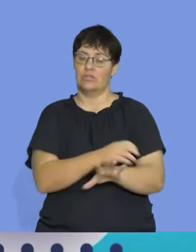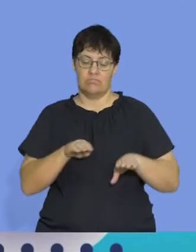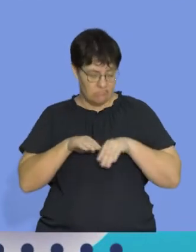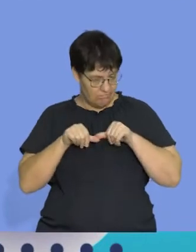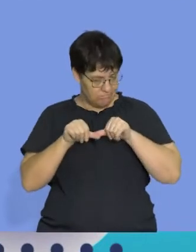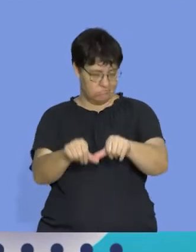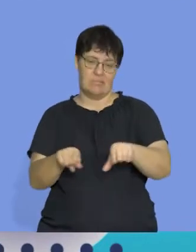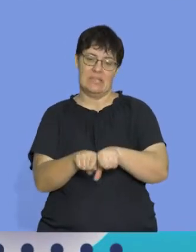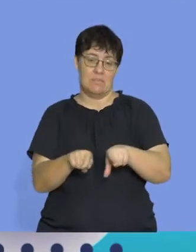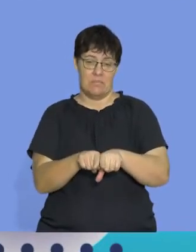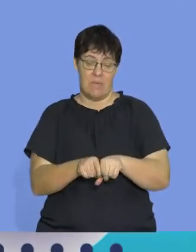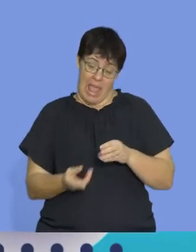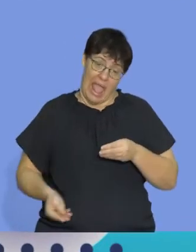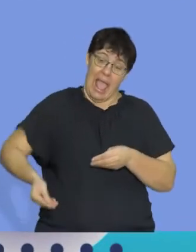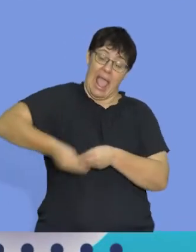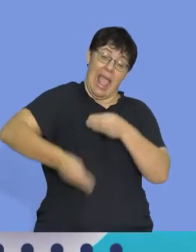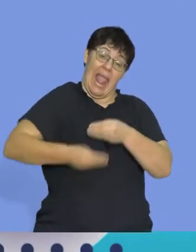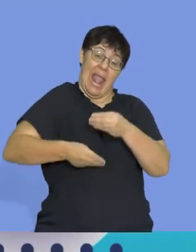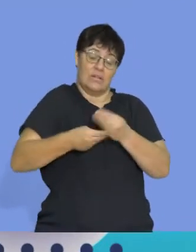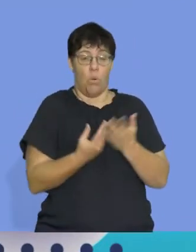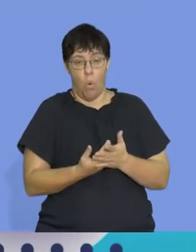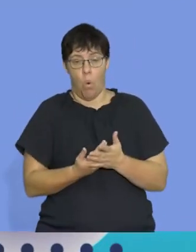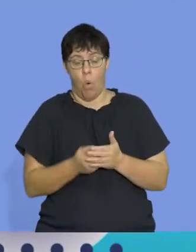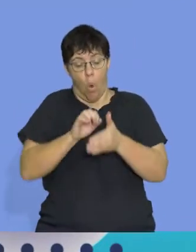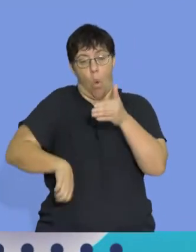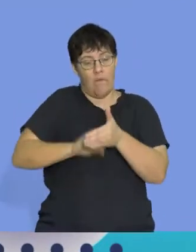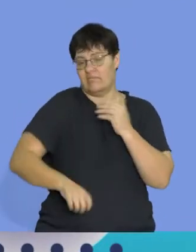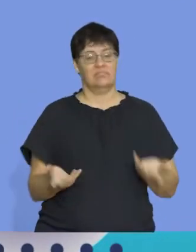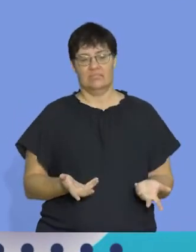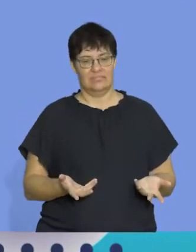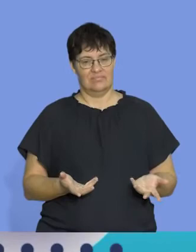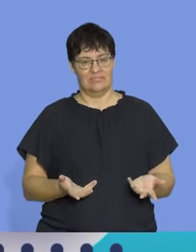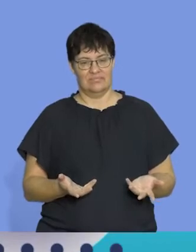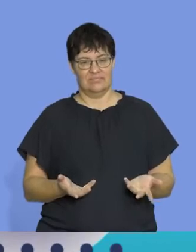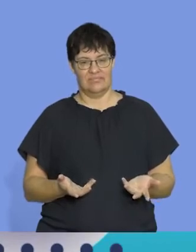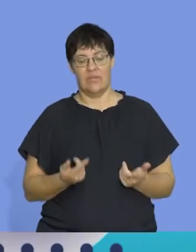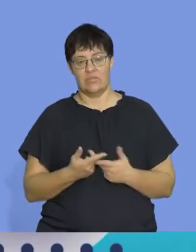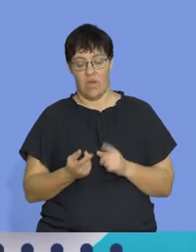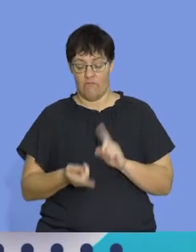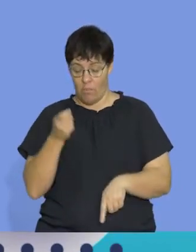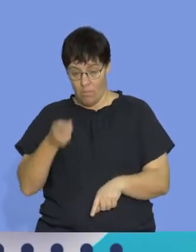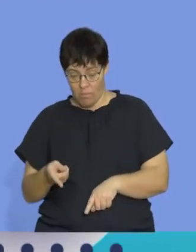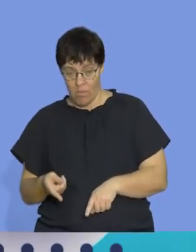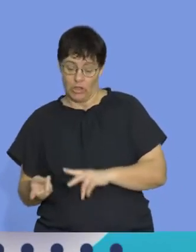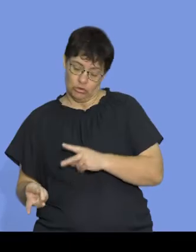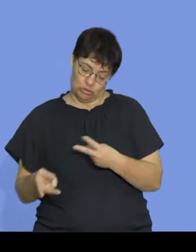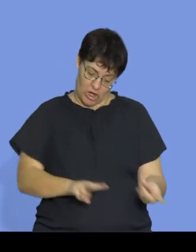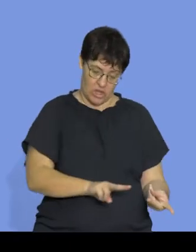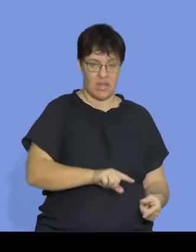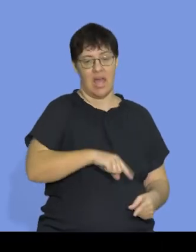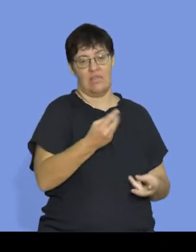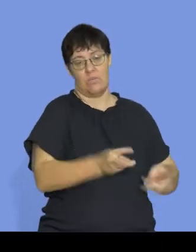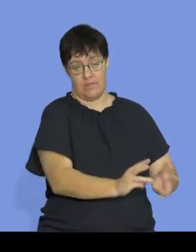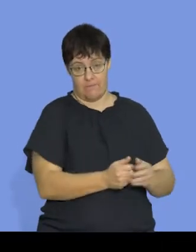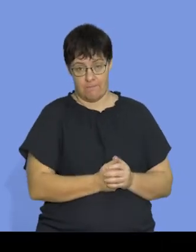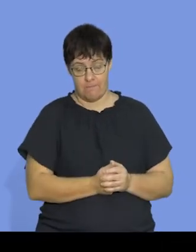a chemical reaction or after the chemical reaction, but we can only convert energy from one form to the other. Right. So